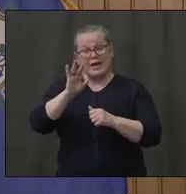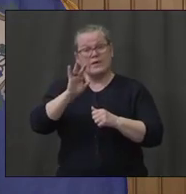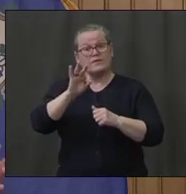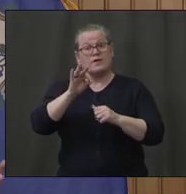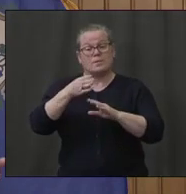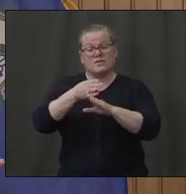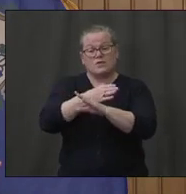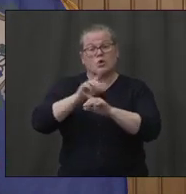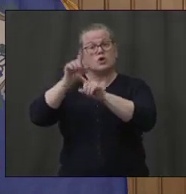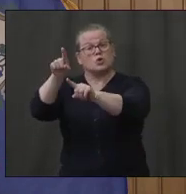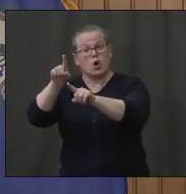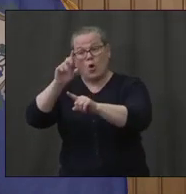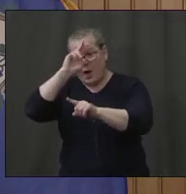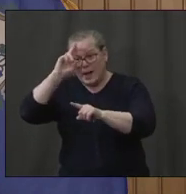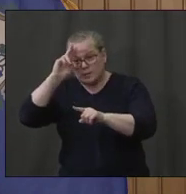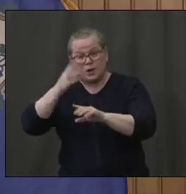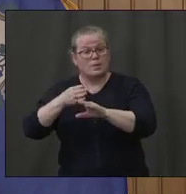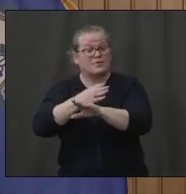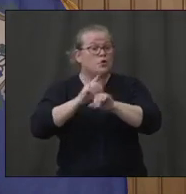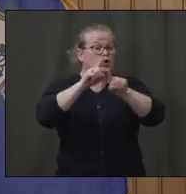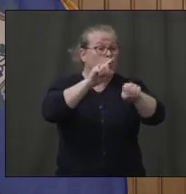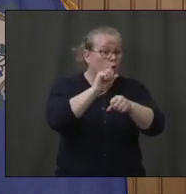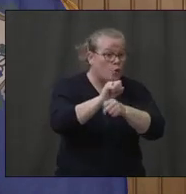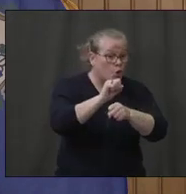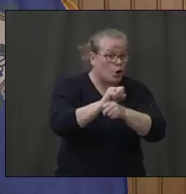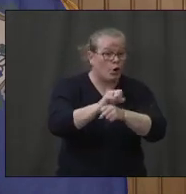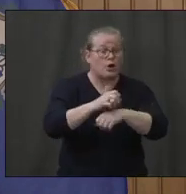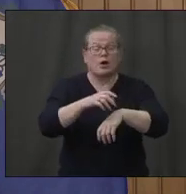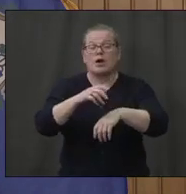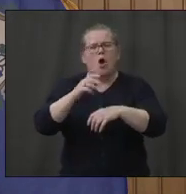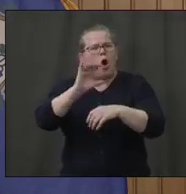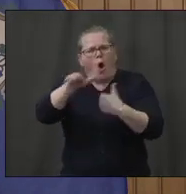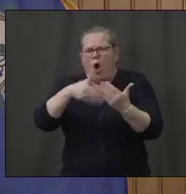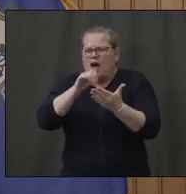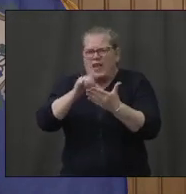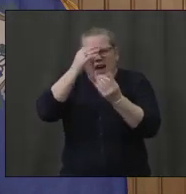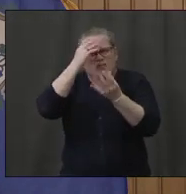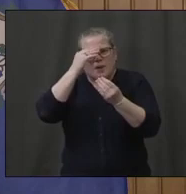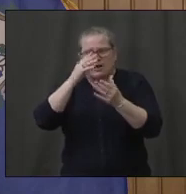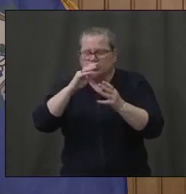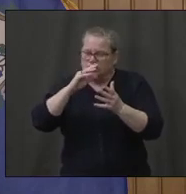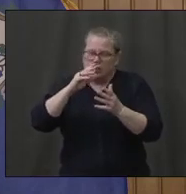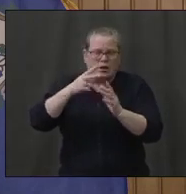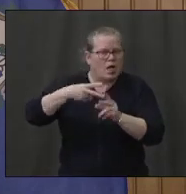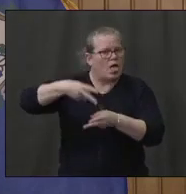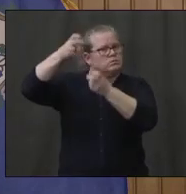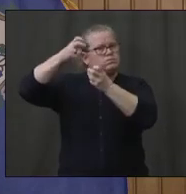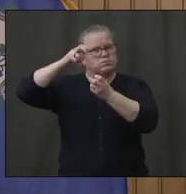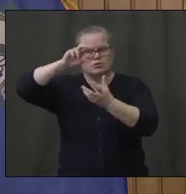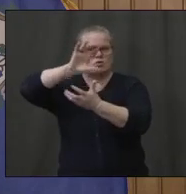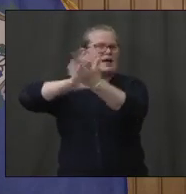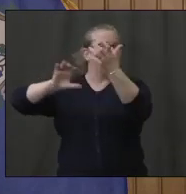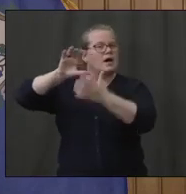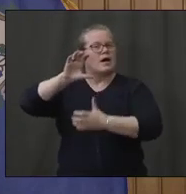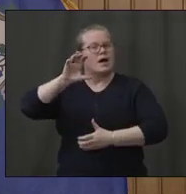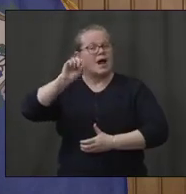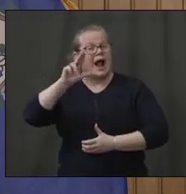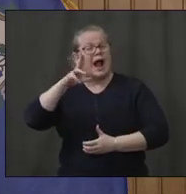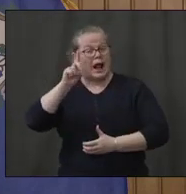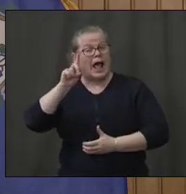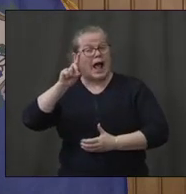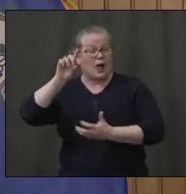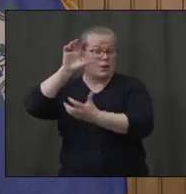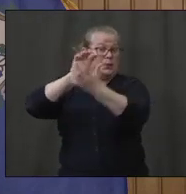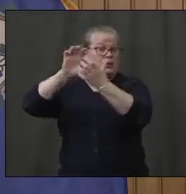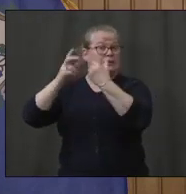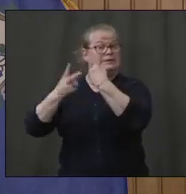hospital, all of that information is uploaded in the cloud. So we're going to have in real time models that tell you where this virus is